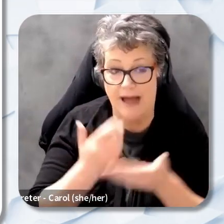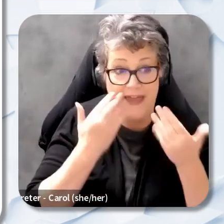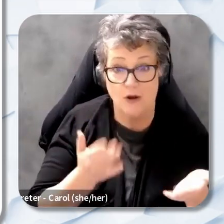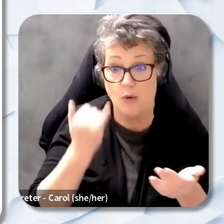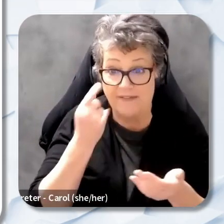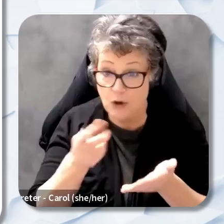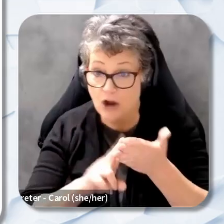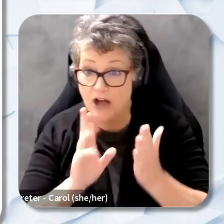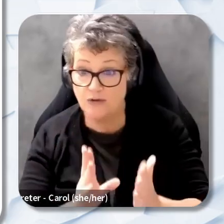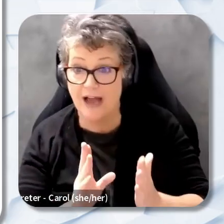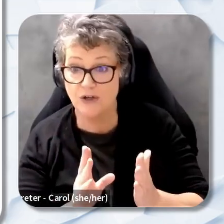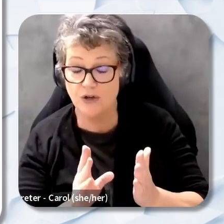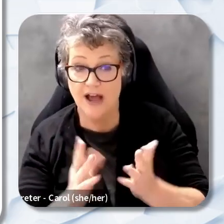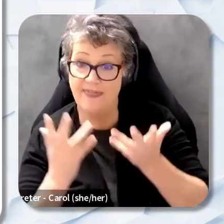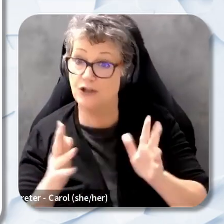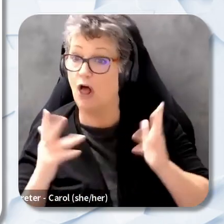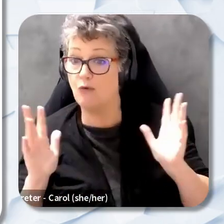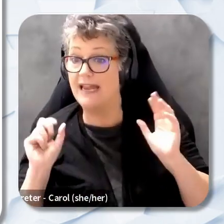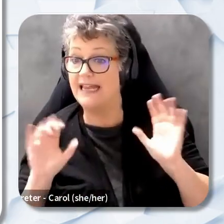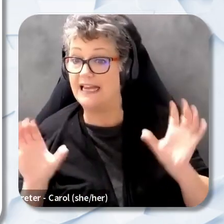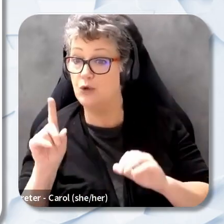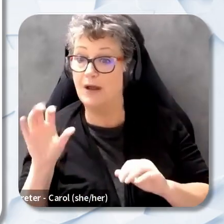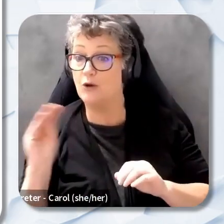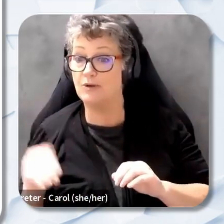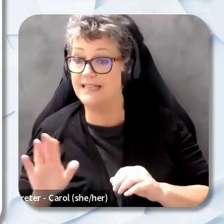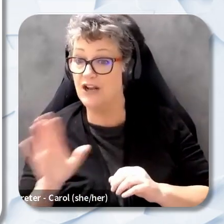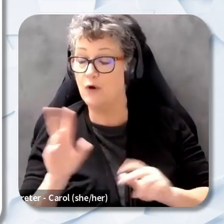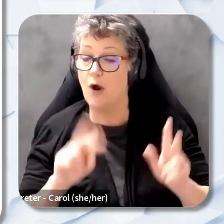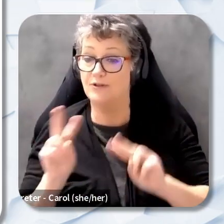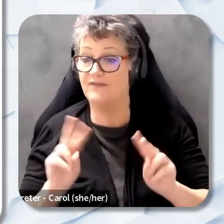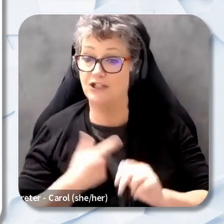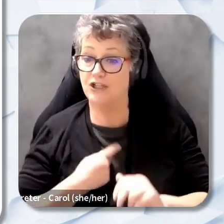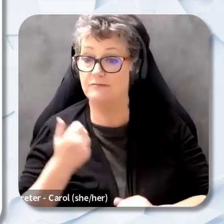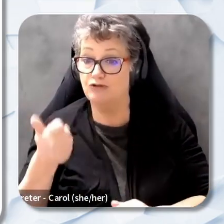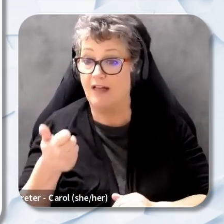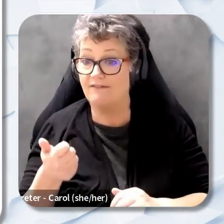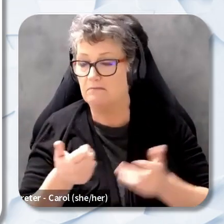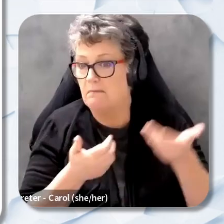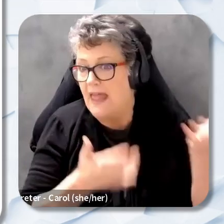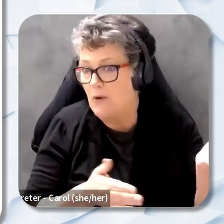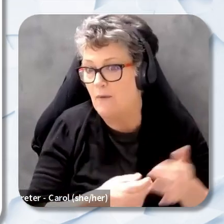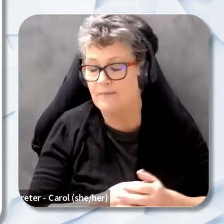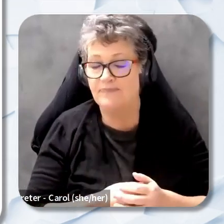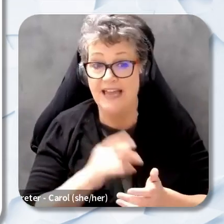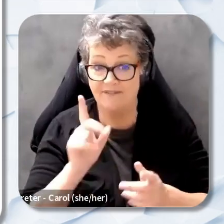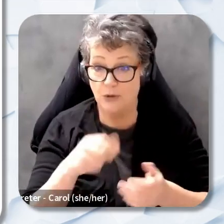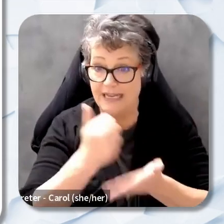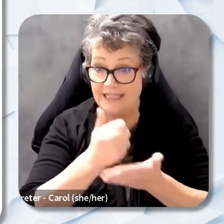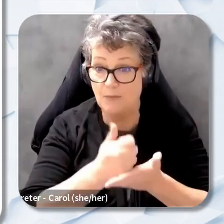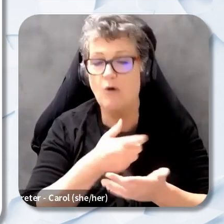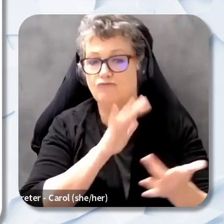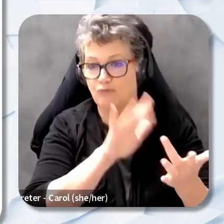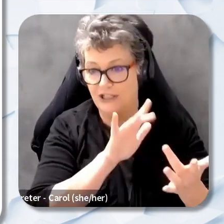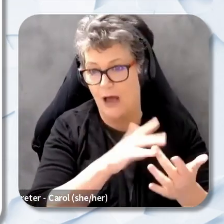a contractor that is already able to do 100% of your observations by yourself. So if you need that support, please,